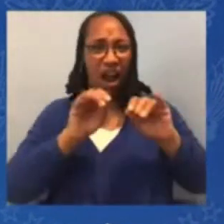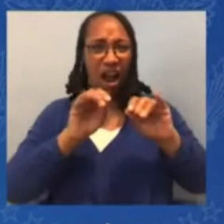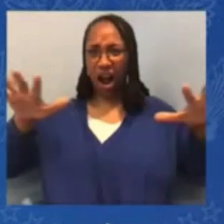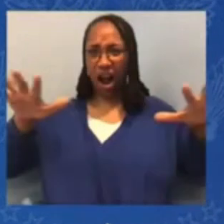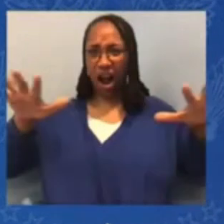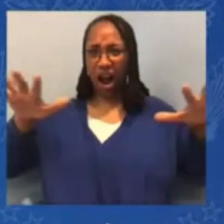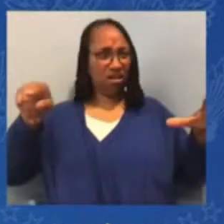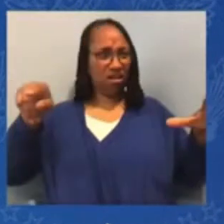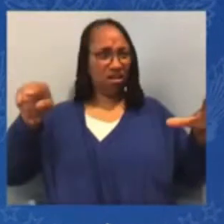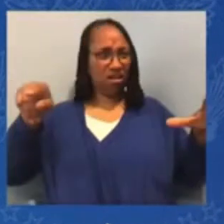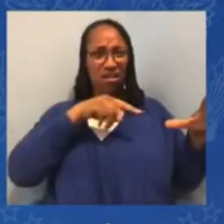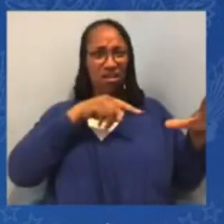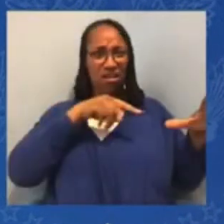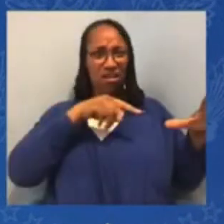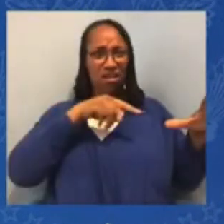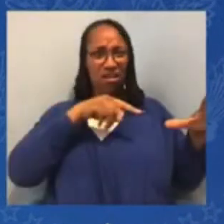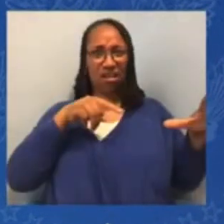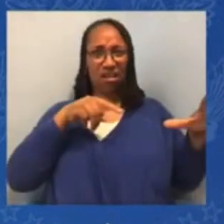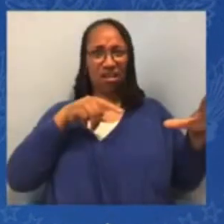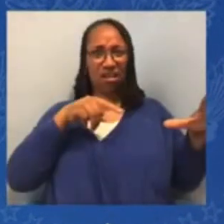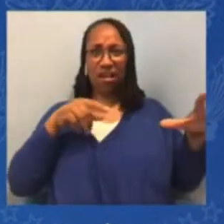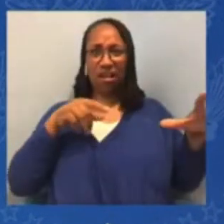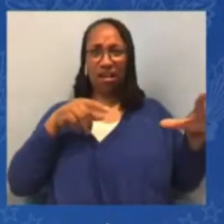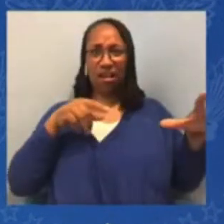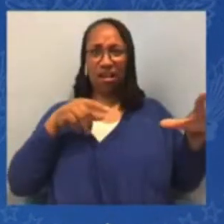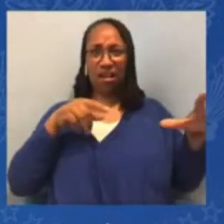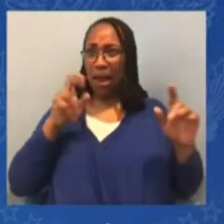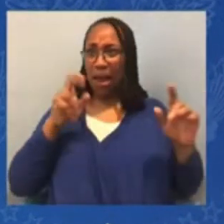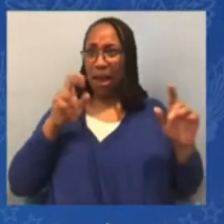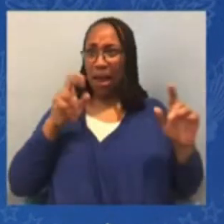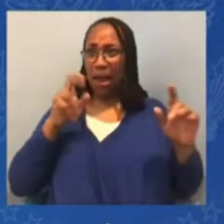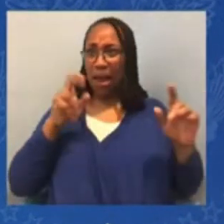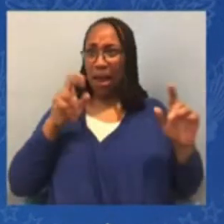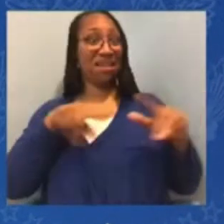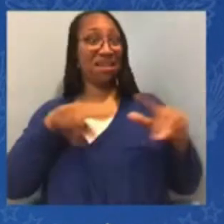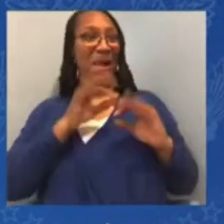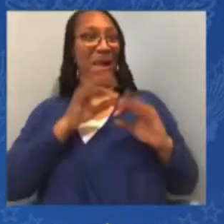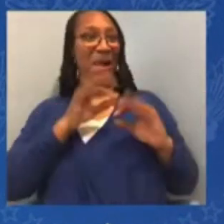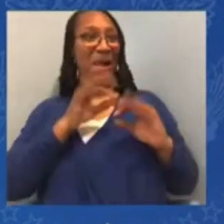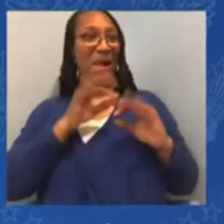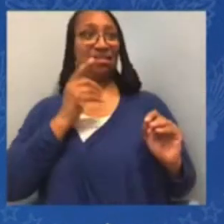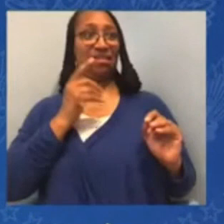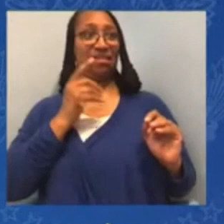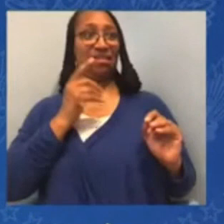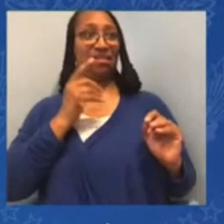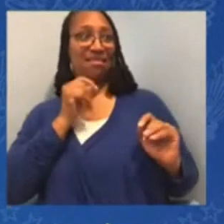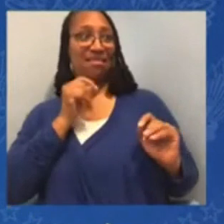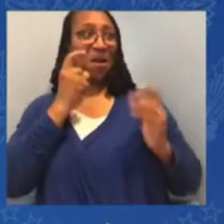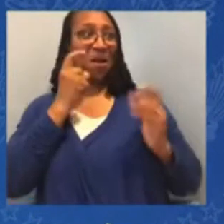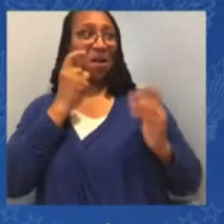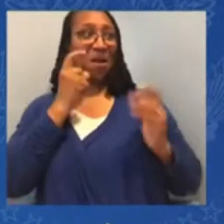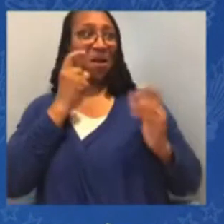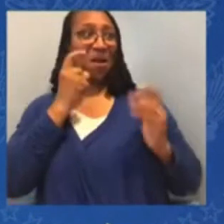And we beat them. We beat them.